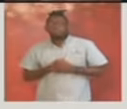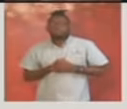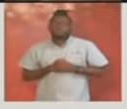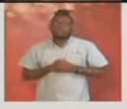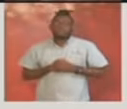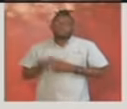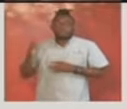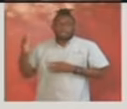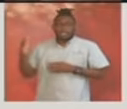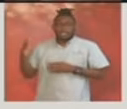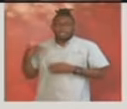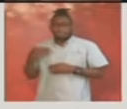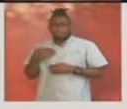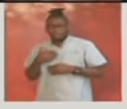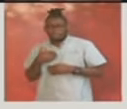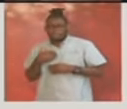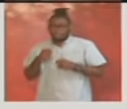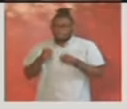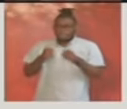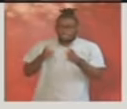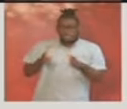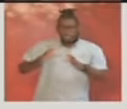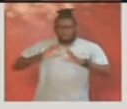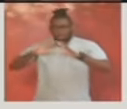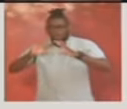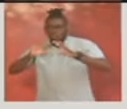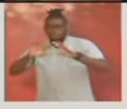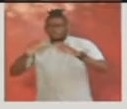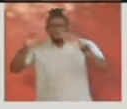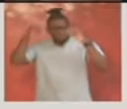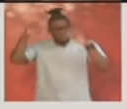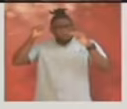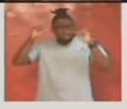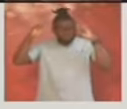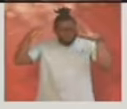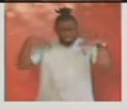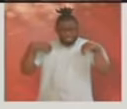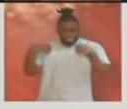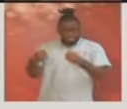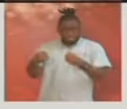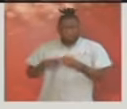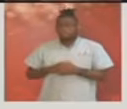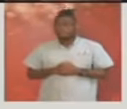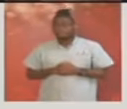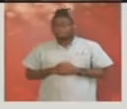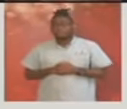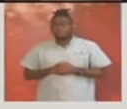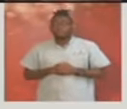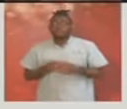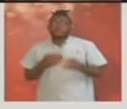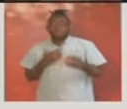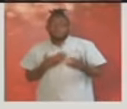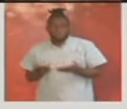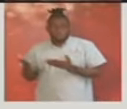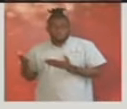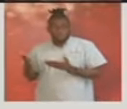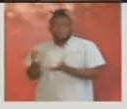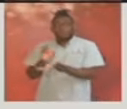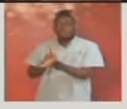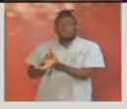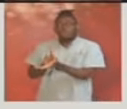Corporate Communication at the Ministry, and I will moderate this morning's media conference. We go straight to Dr. Richards, who will